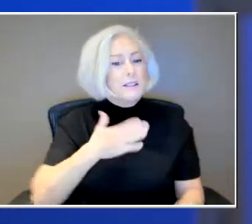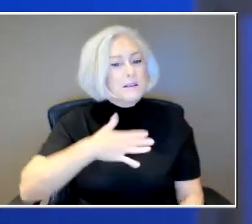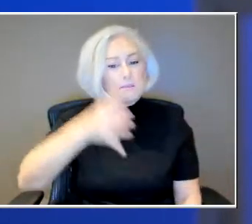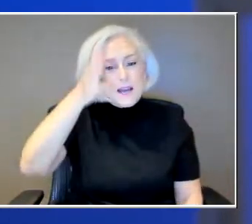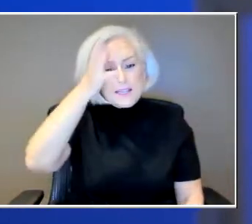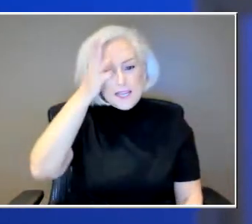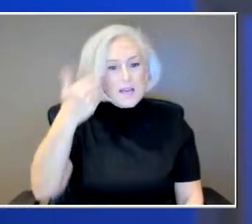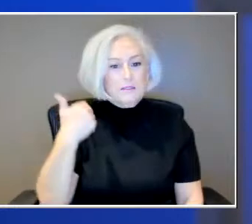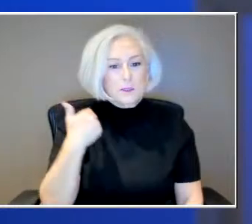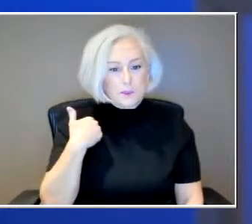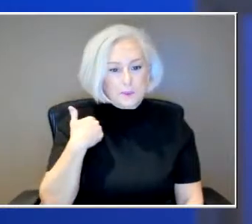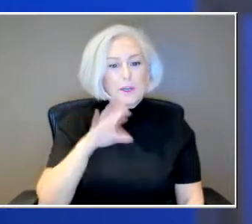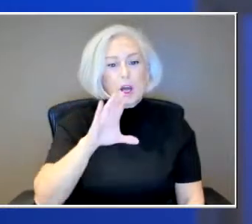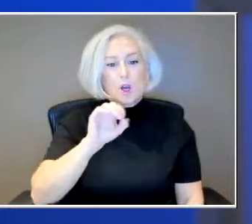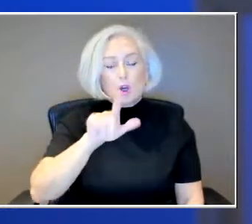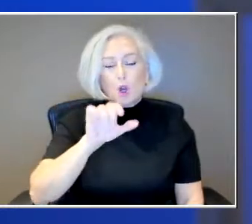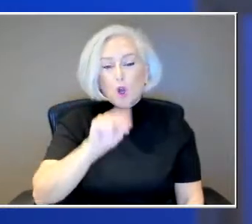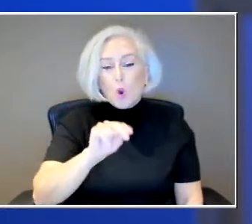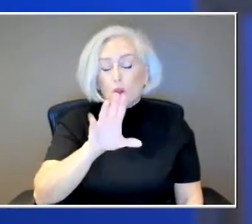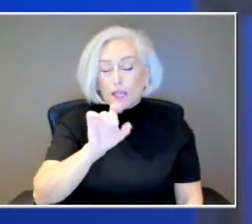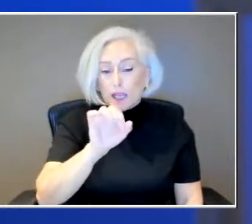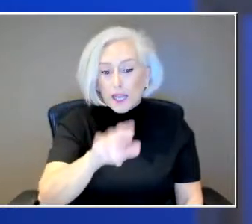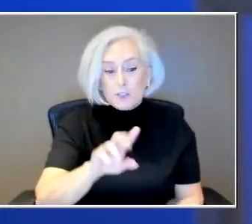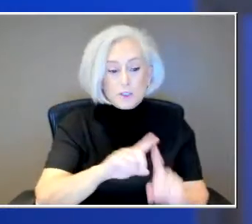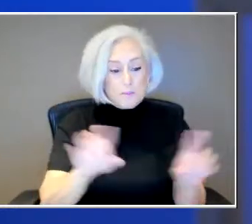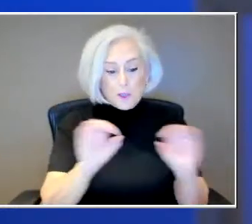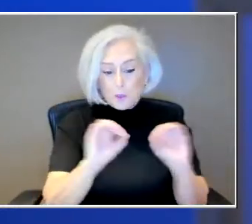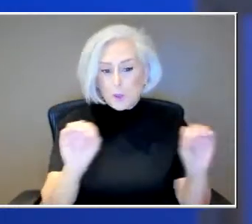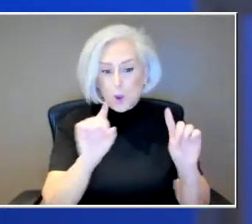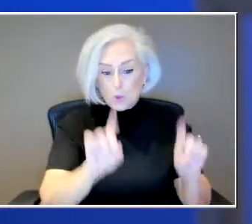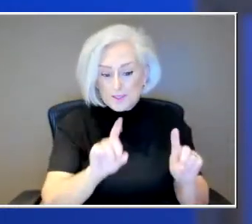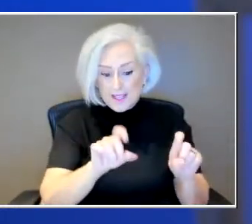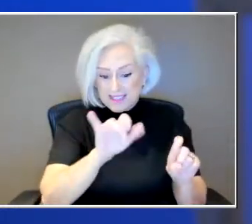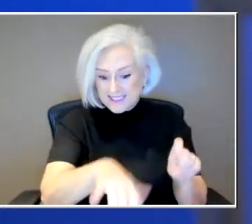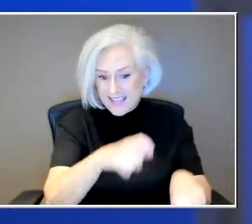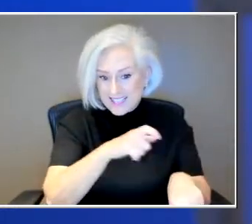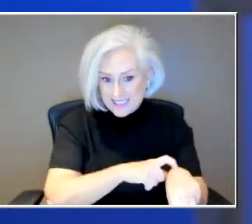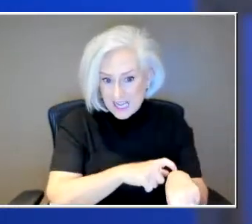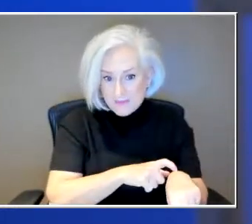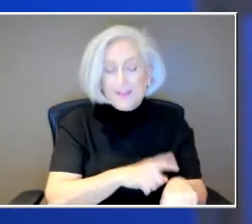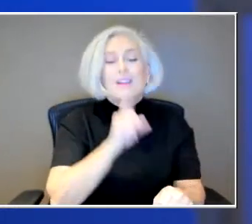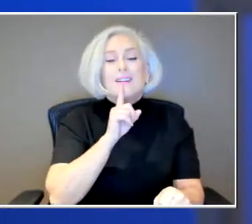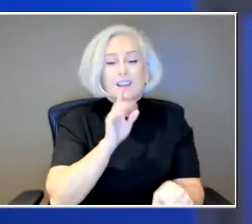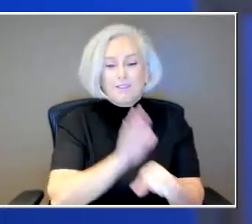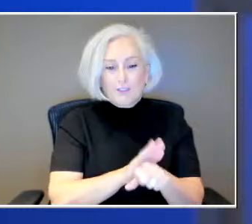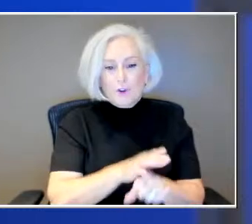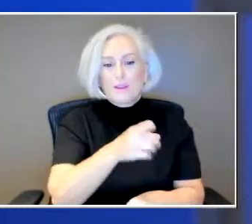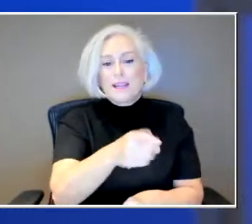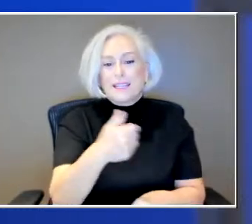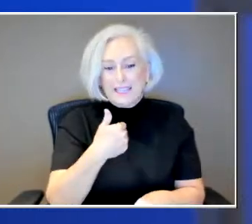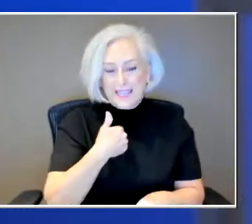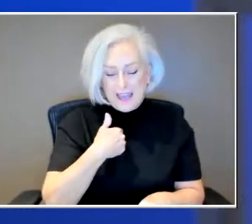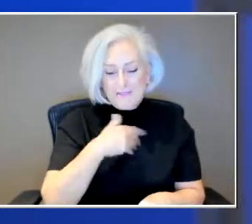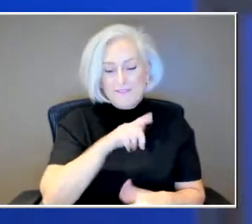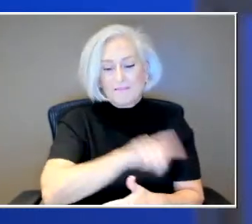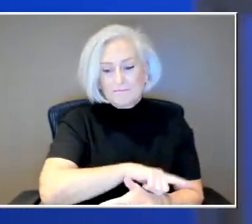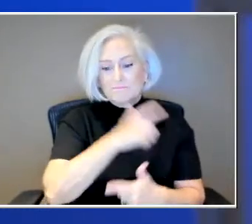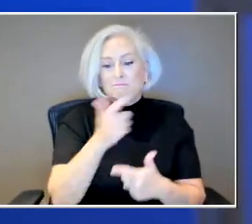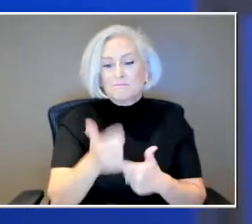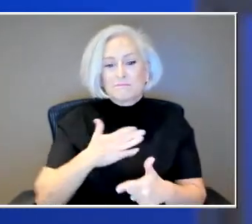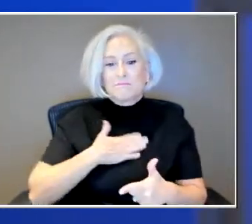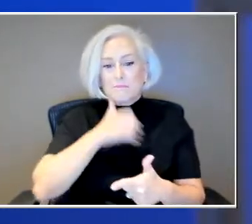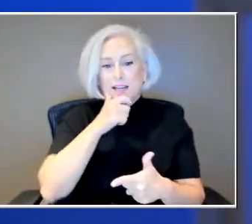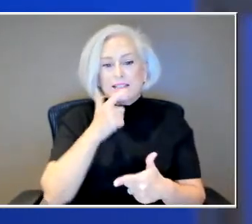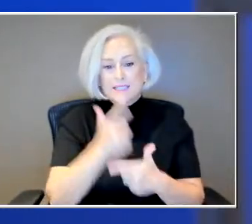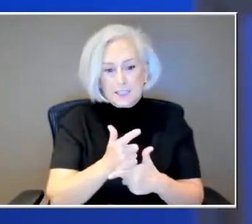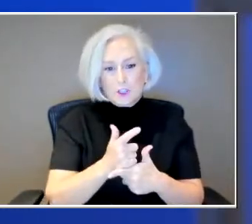genetic test at the time. And so that just confirmed that he had it, my sister. So we're like 100%